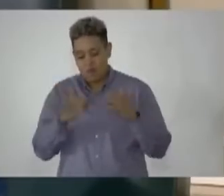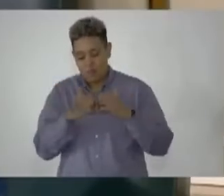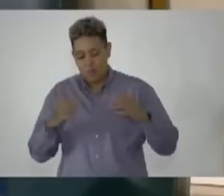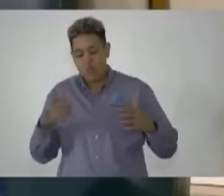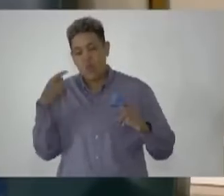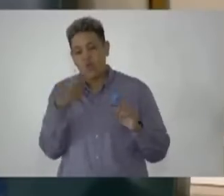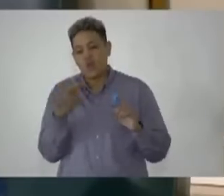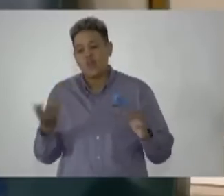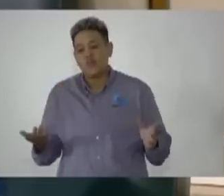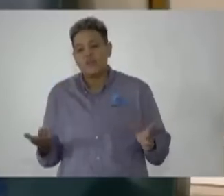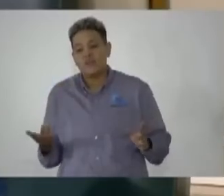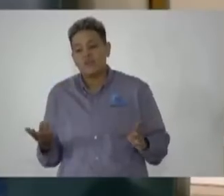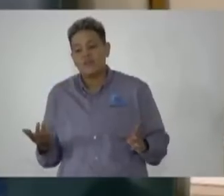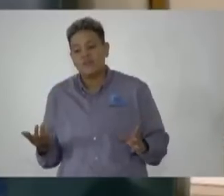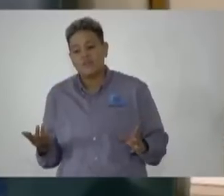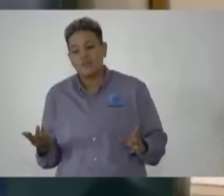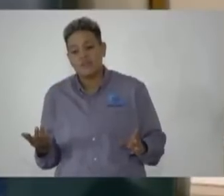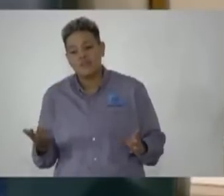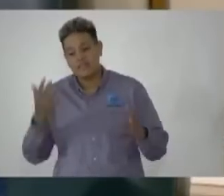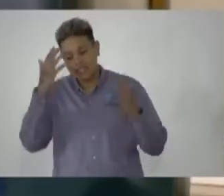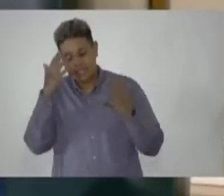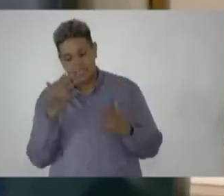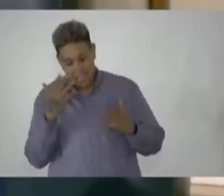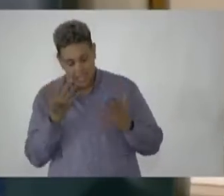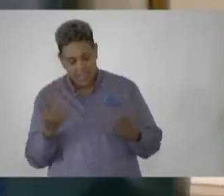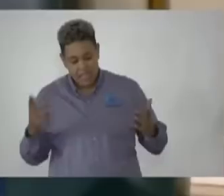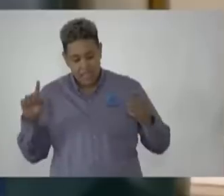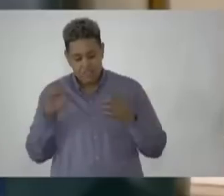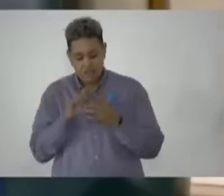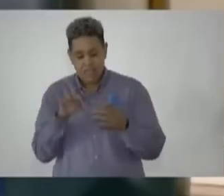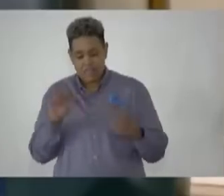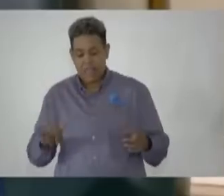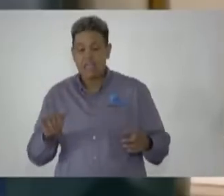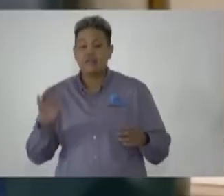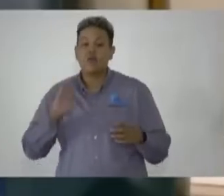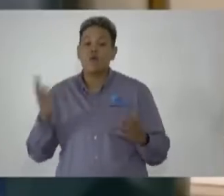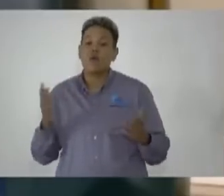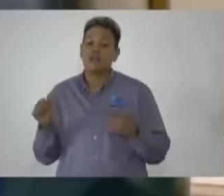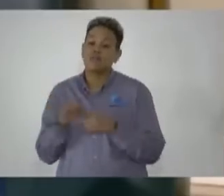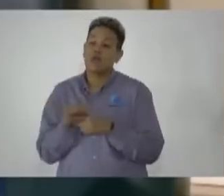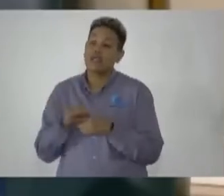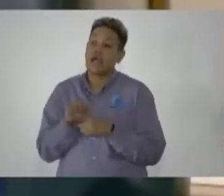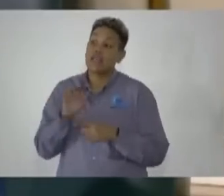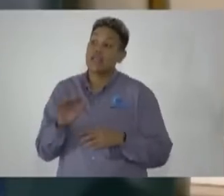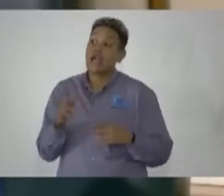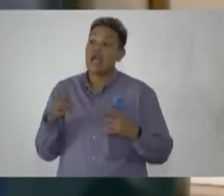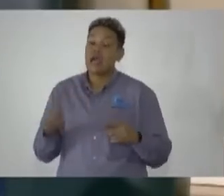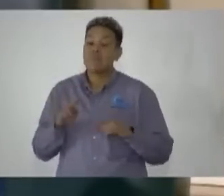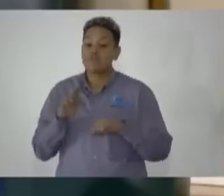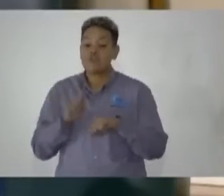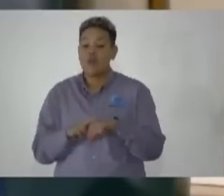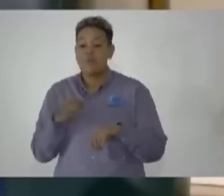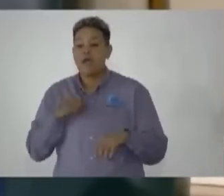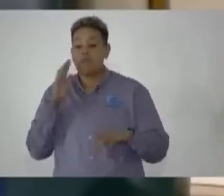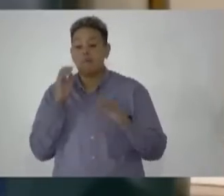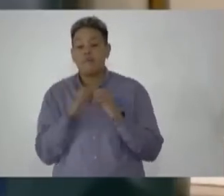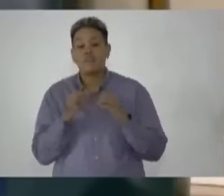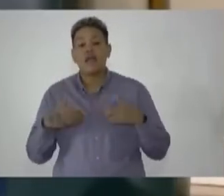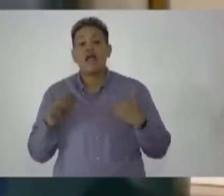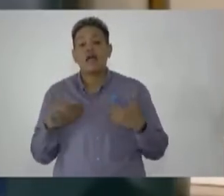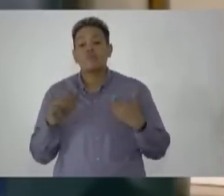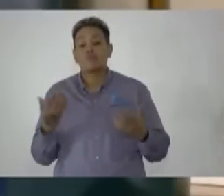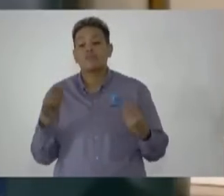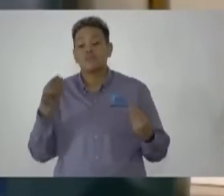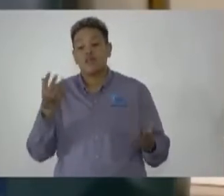her. And the sad thing about it in terms of the practicality, normally I'd be more than happy